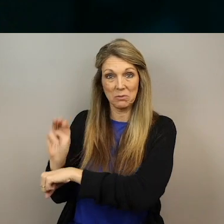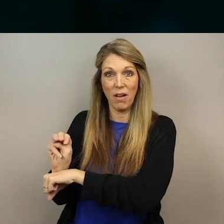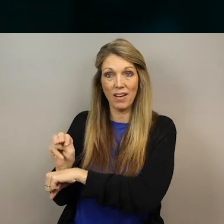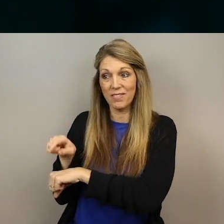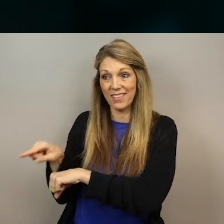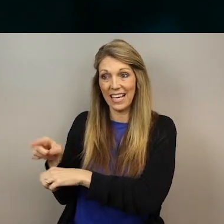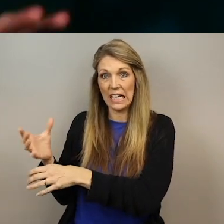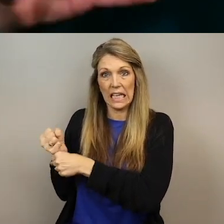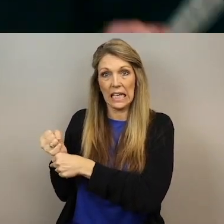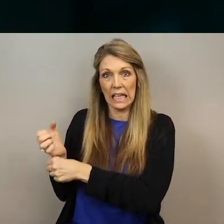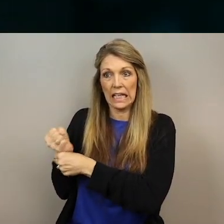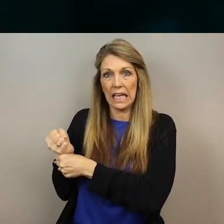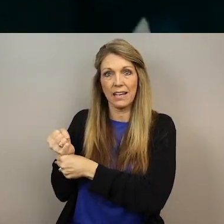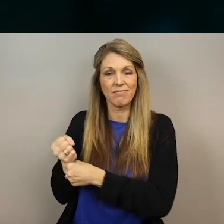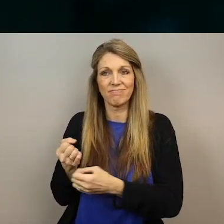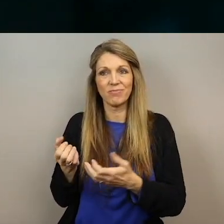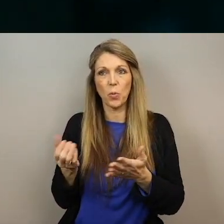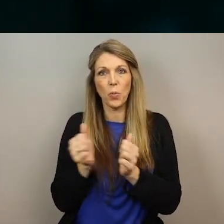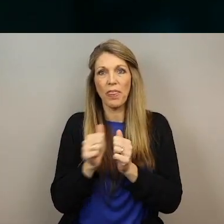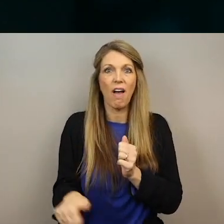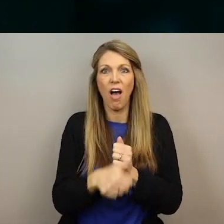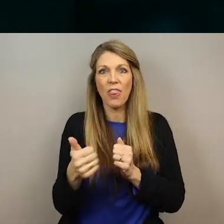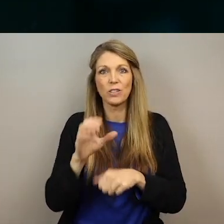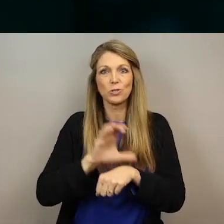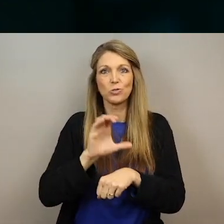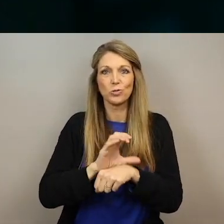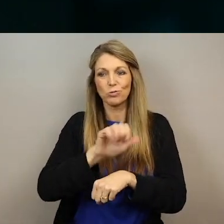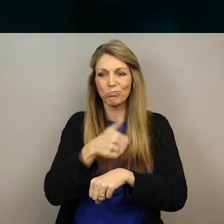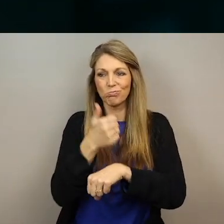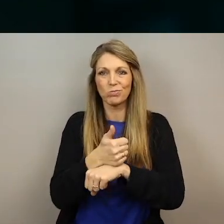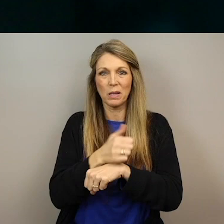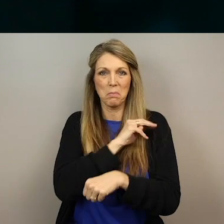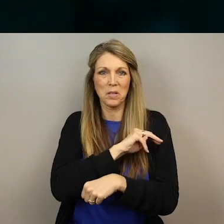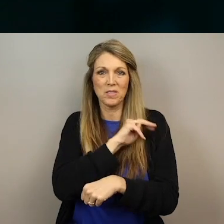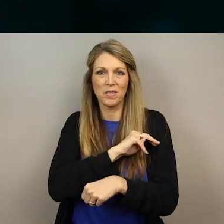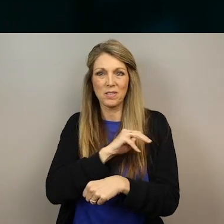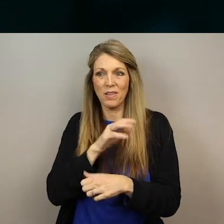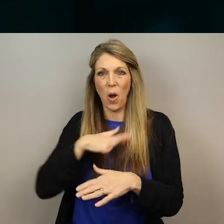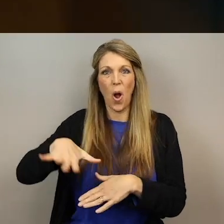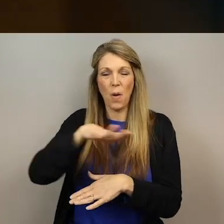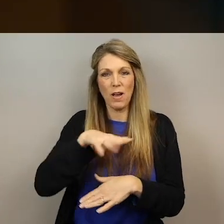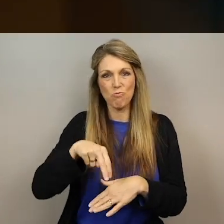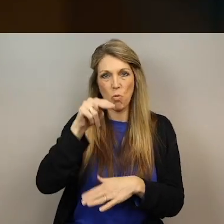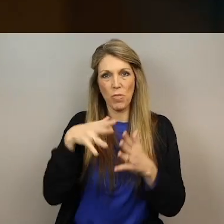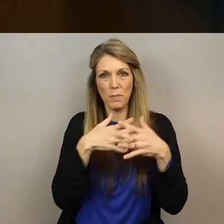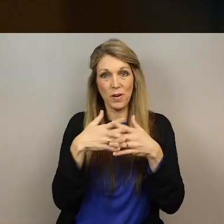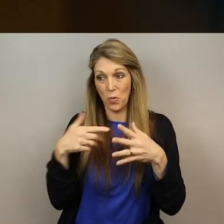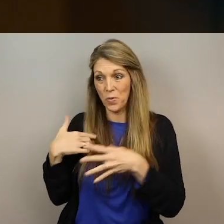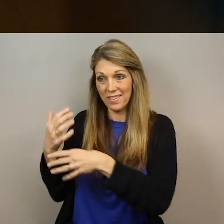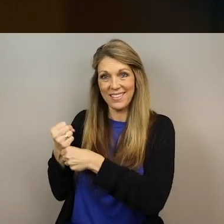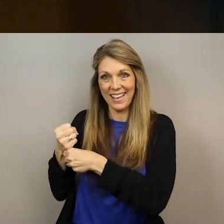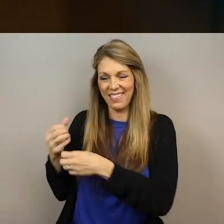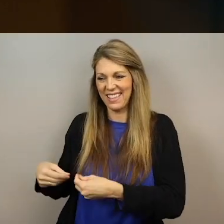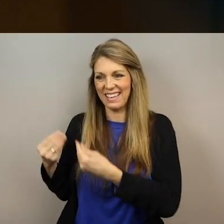along with hundreds, thousands of other church planters and missionaries all over North America. We are recipients